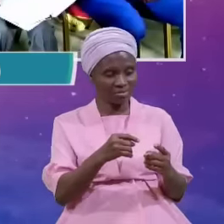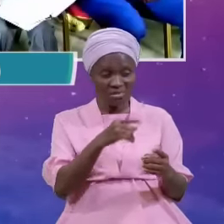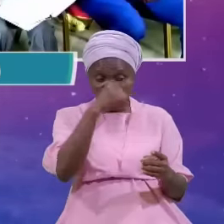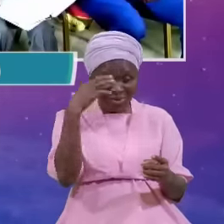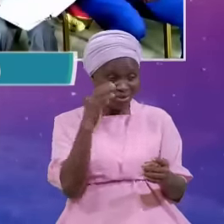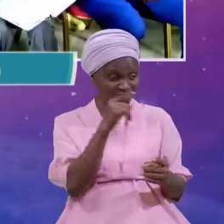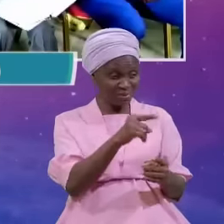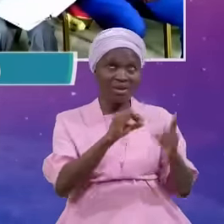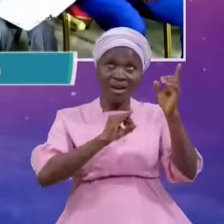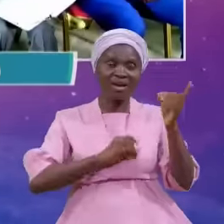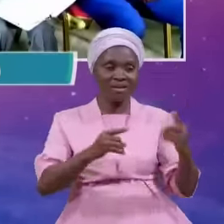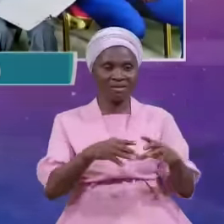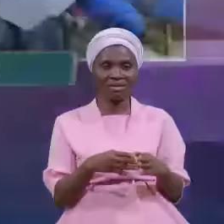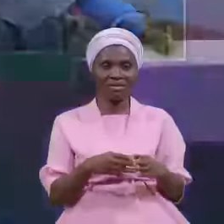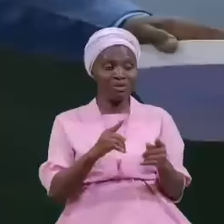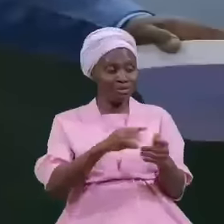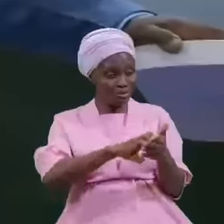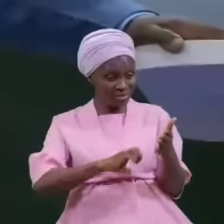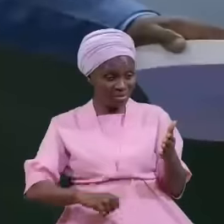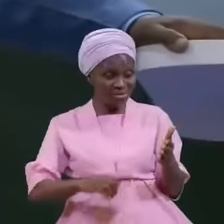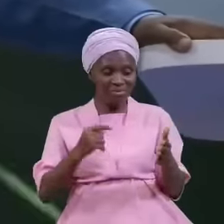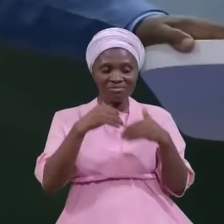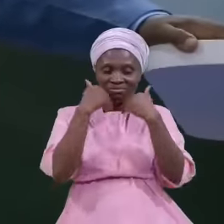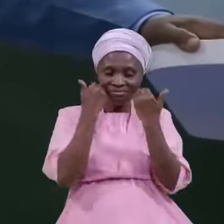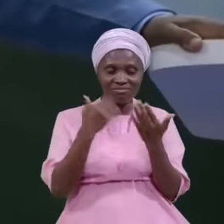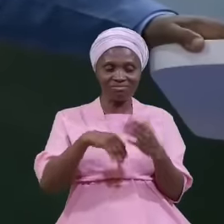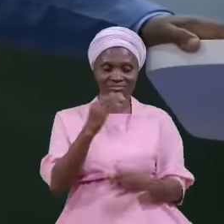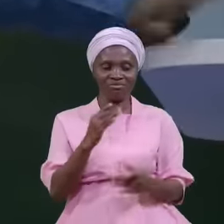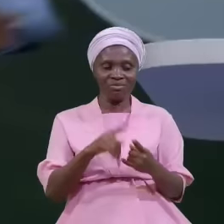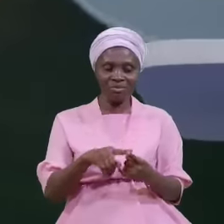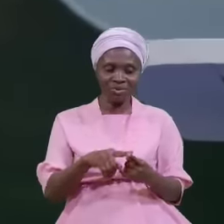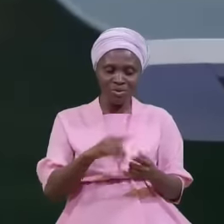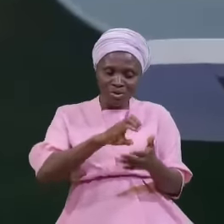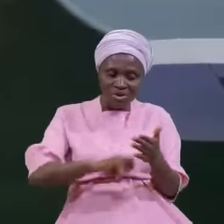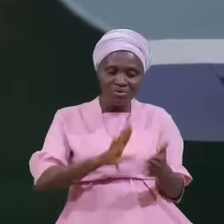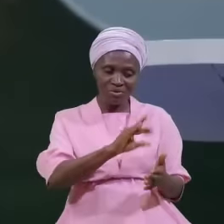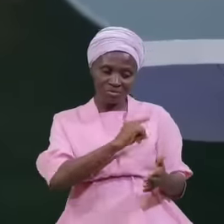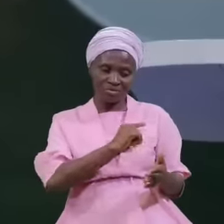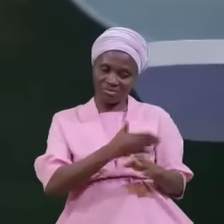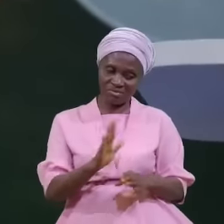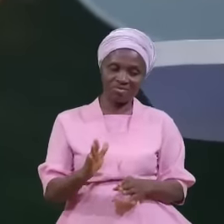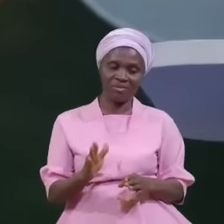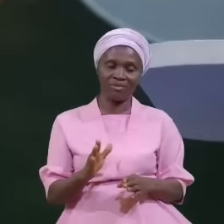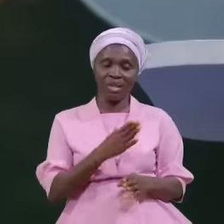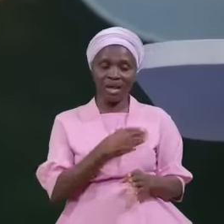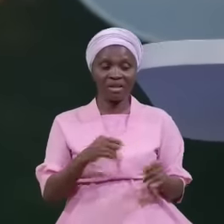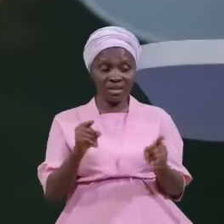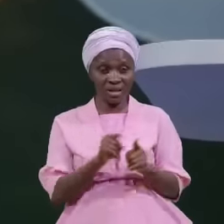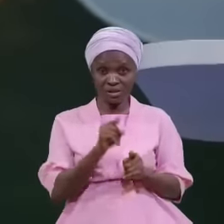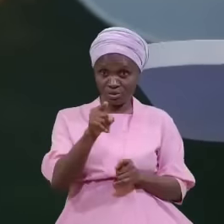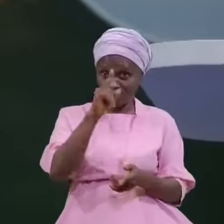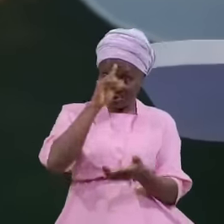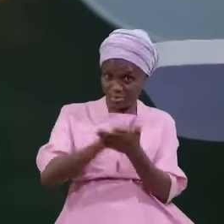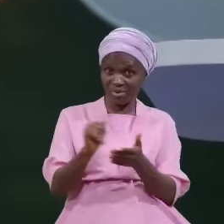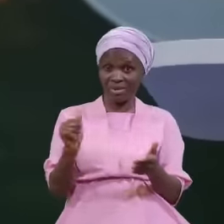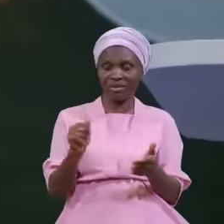to remove your shame, to remove your guilt. And as you believe, then you turn